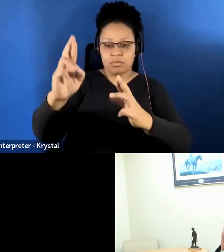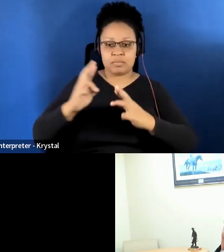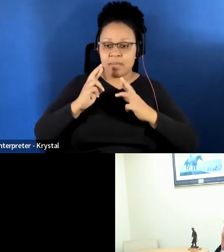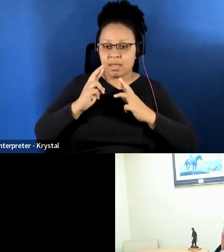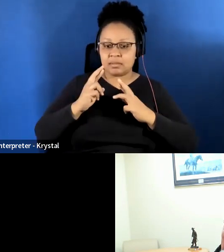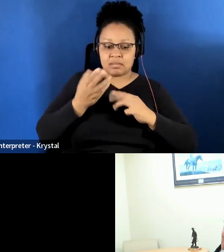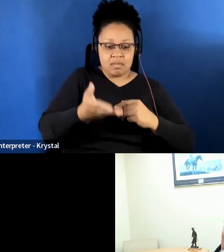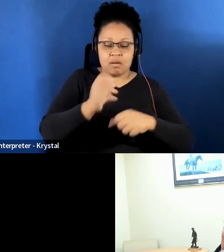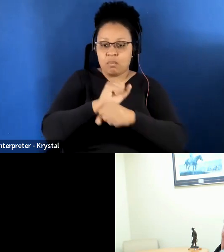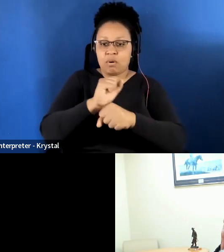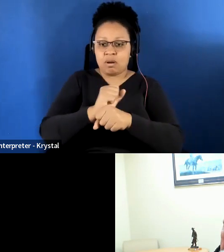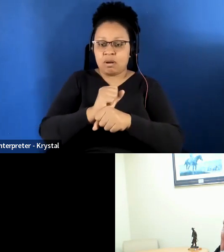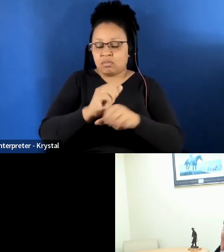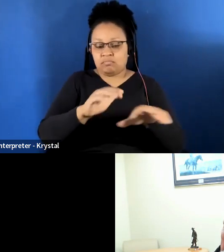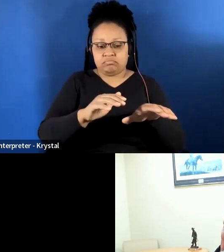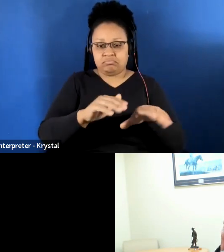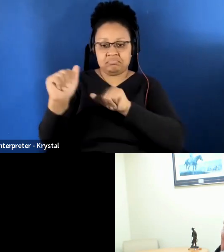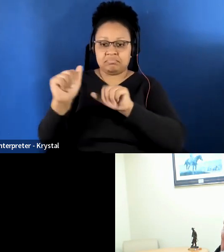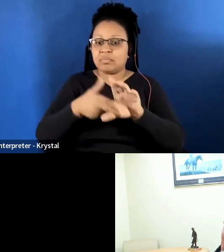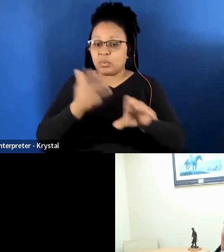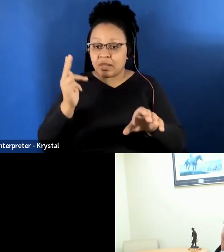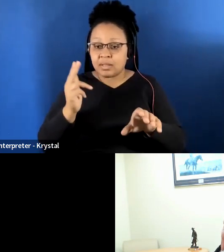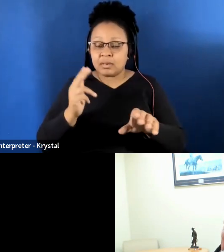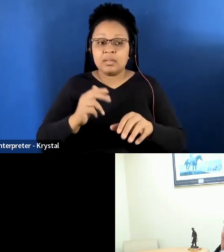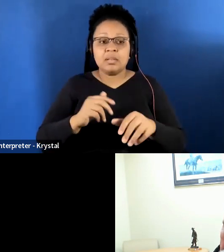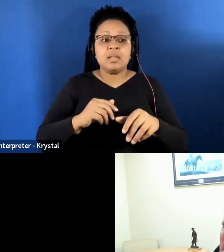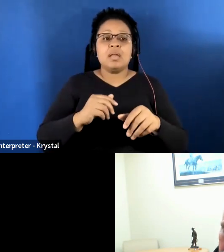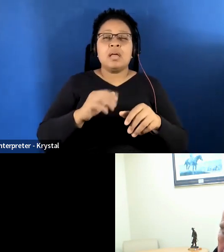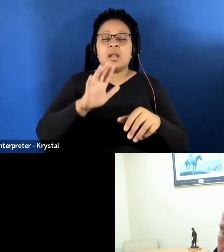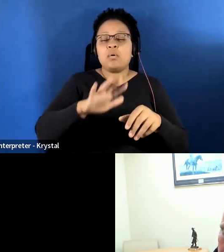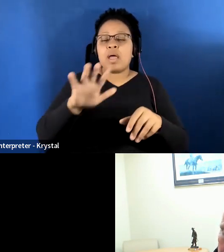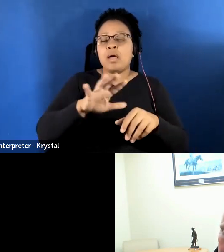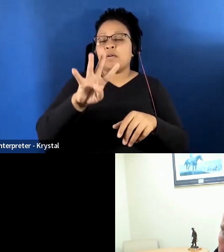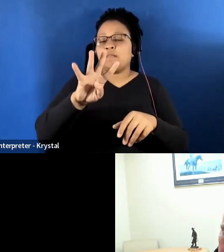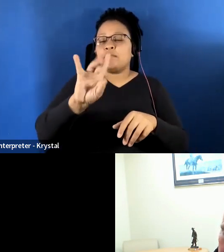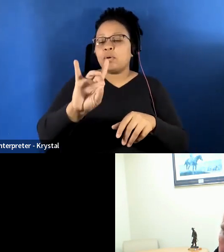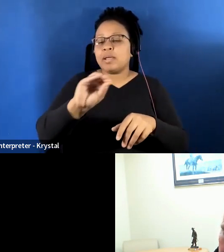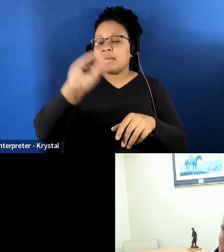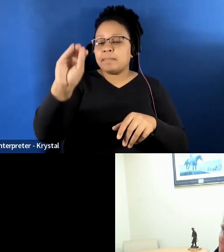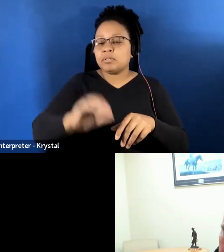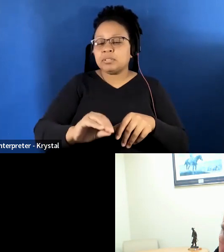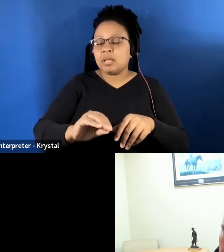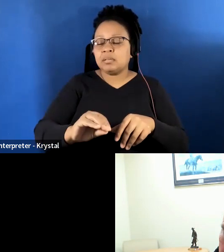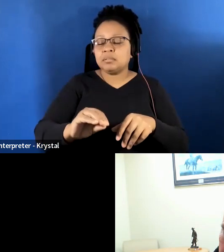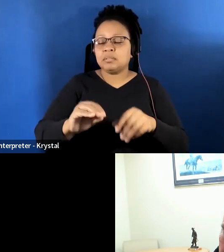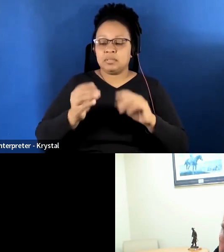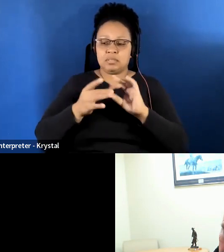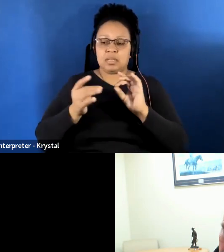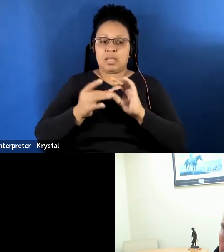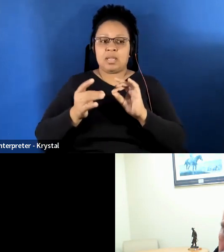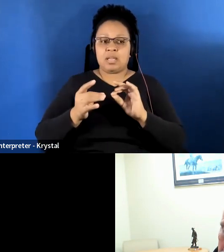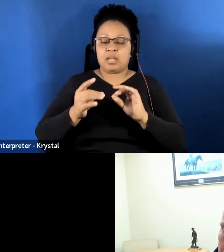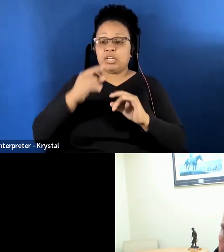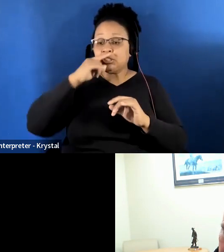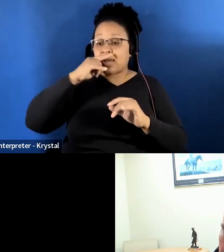why they left. And then about 48% said that